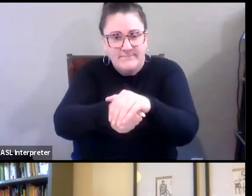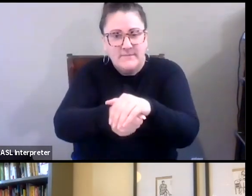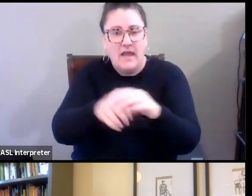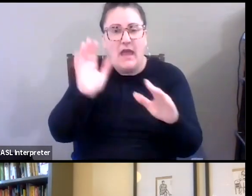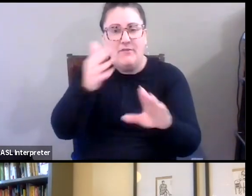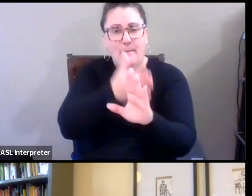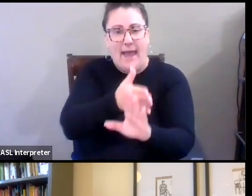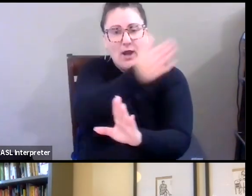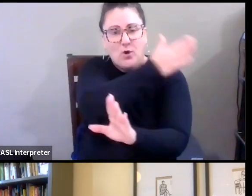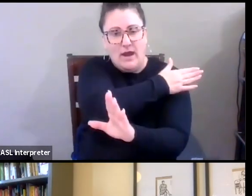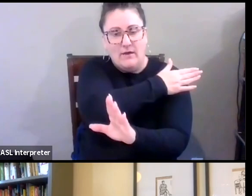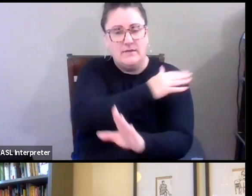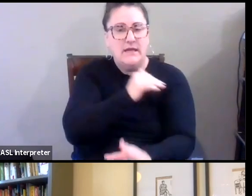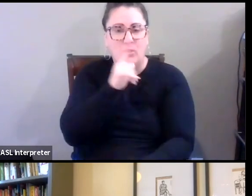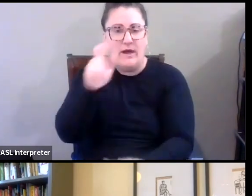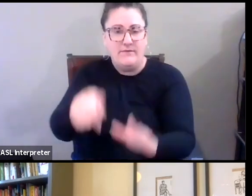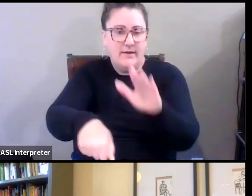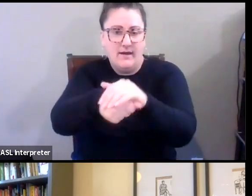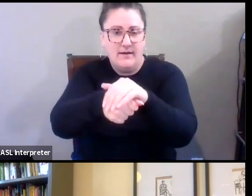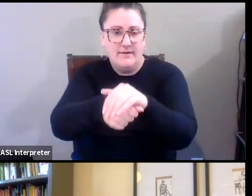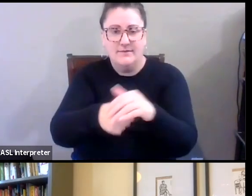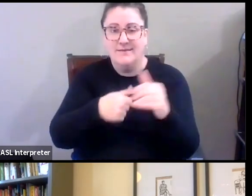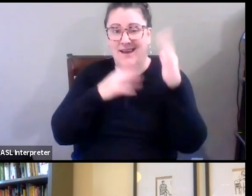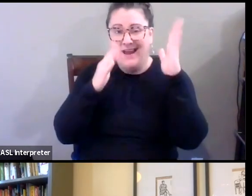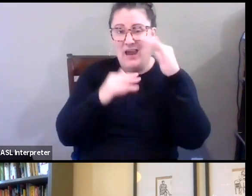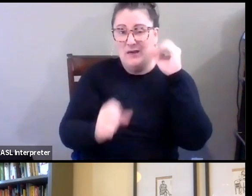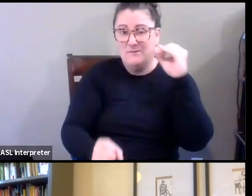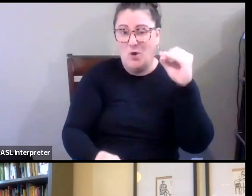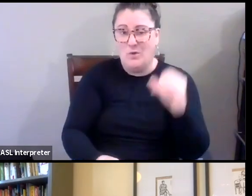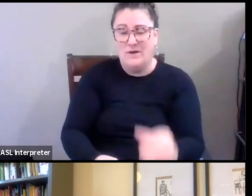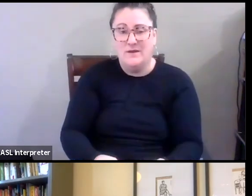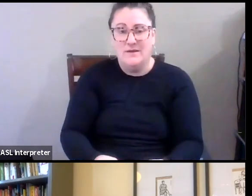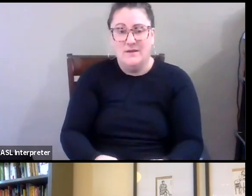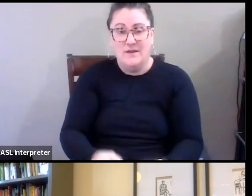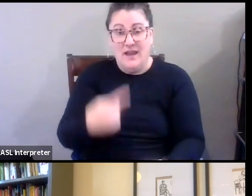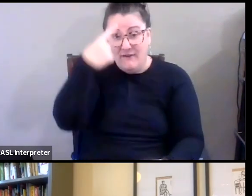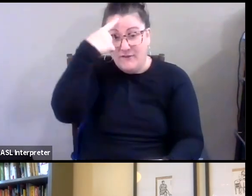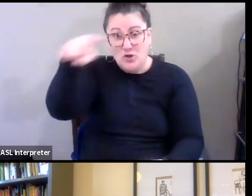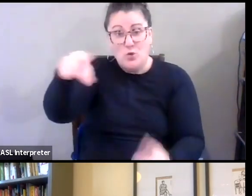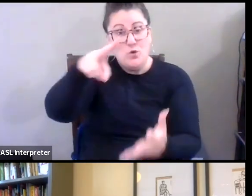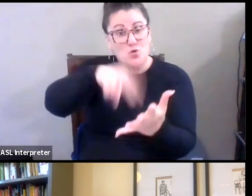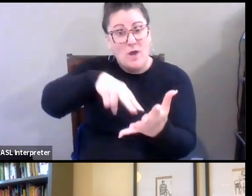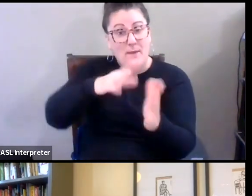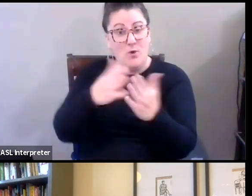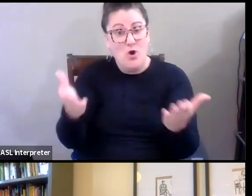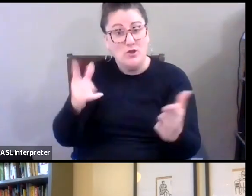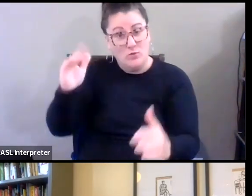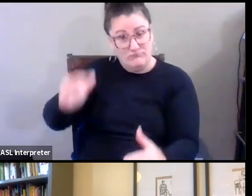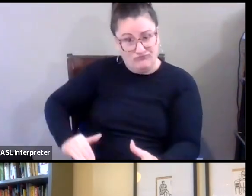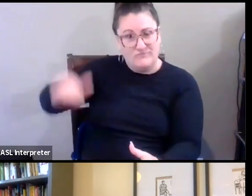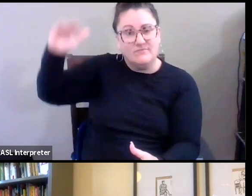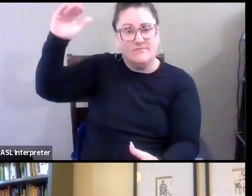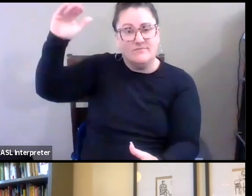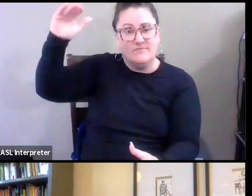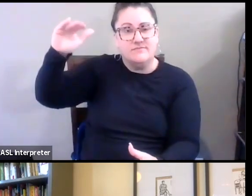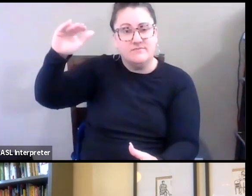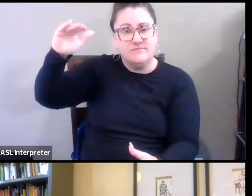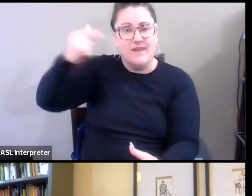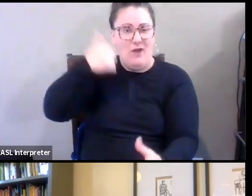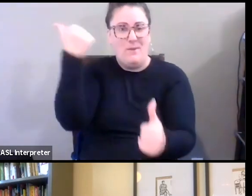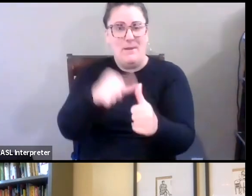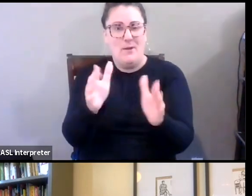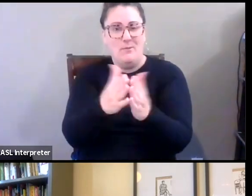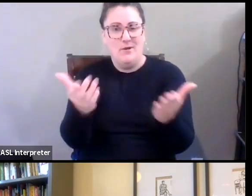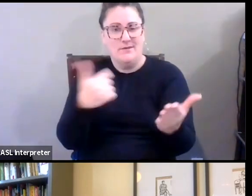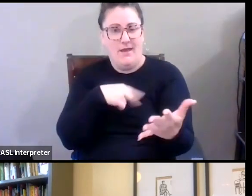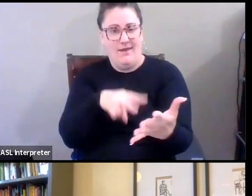backgrounds, right? I hope so. I mean, didn't that do that for you when you read books like that? When you're, you know, like I remember the books where I